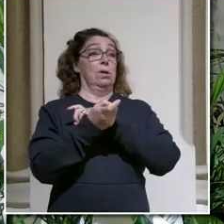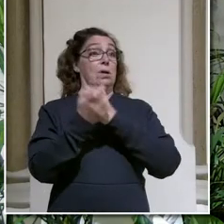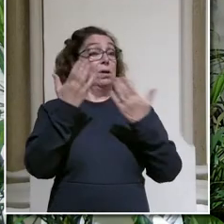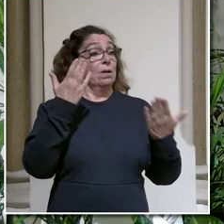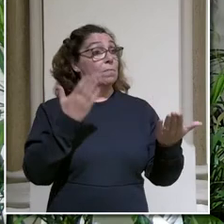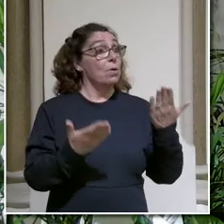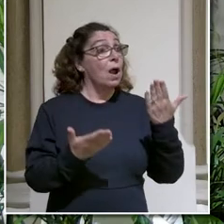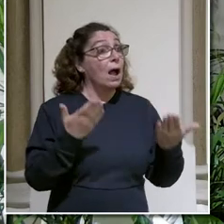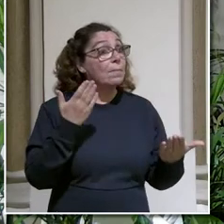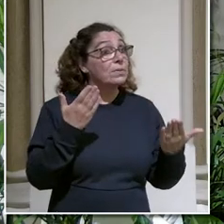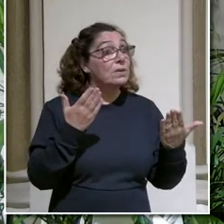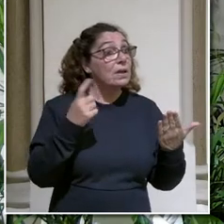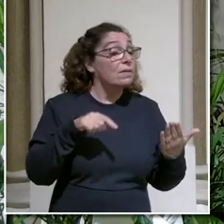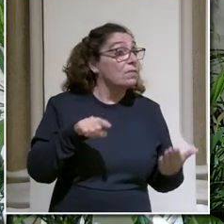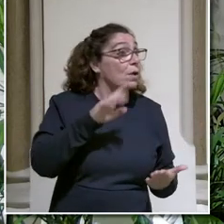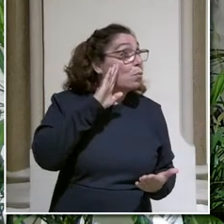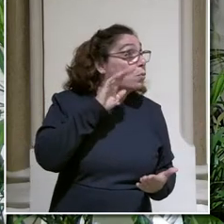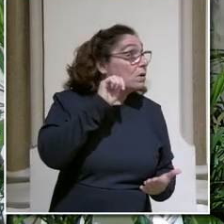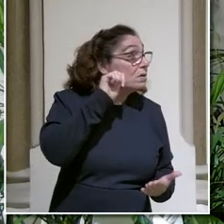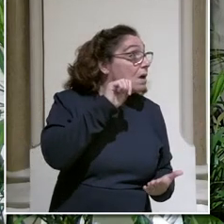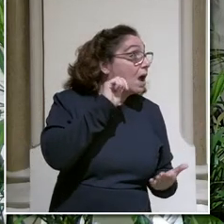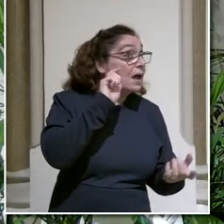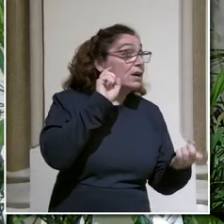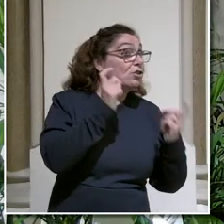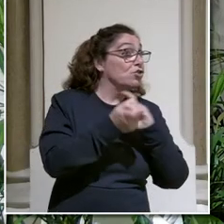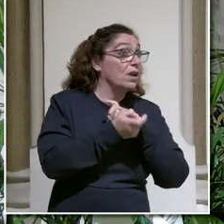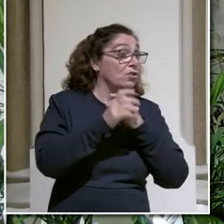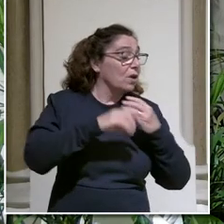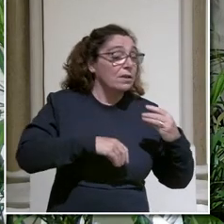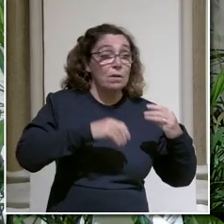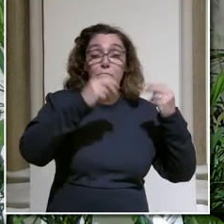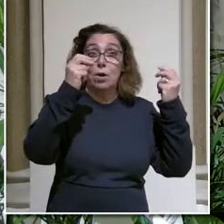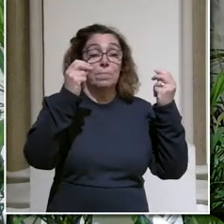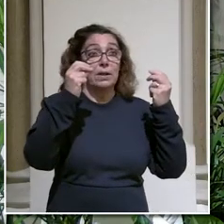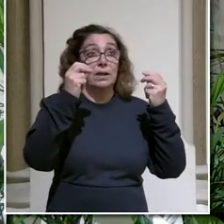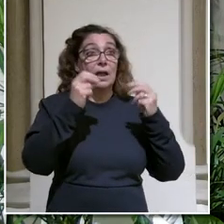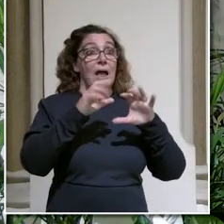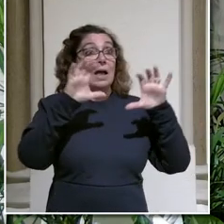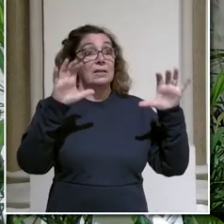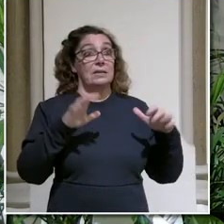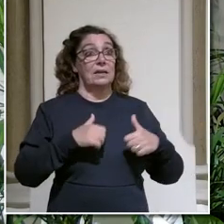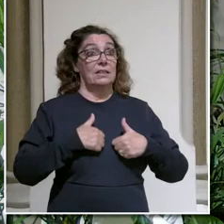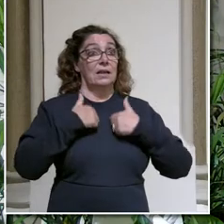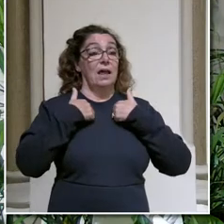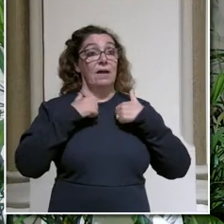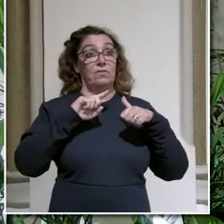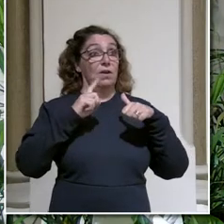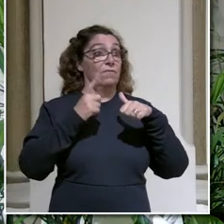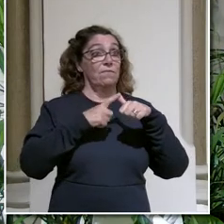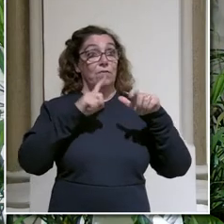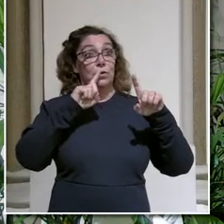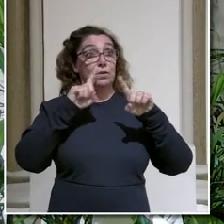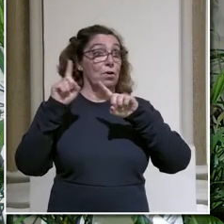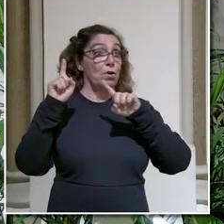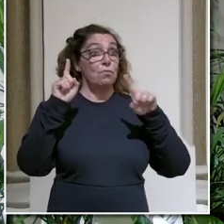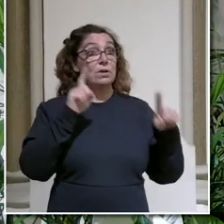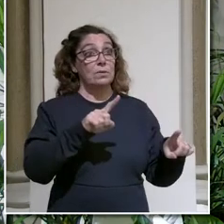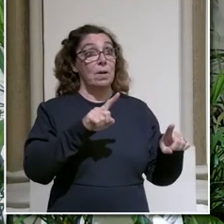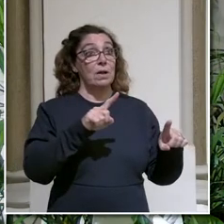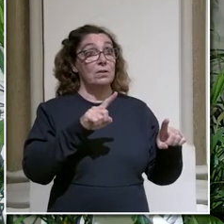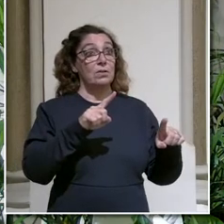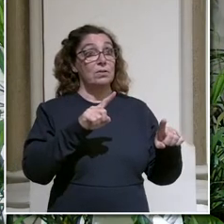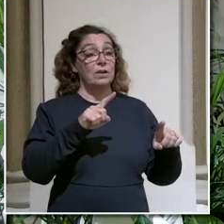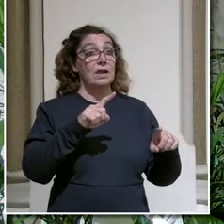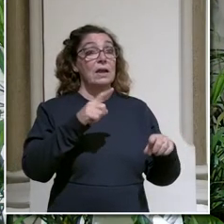Perhaps they will not change as abruptly as did the lives of the first responders in Half